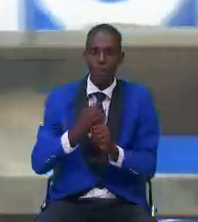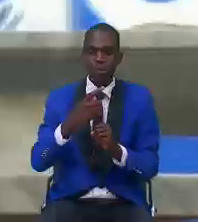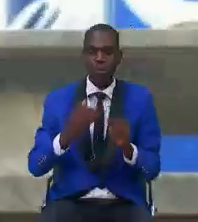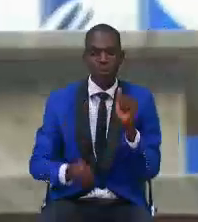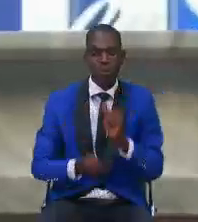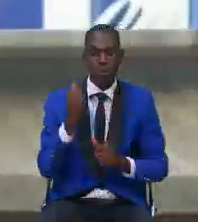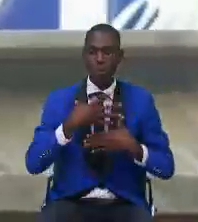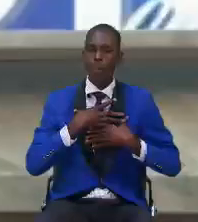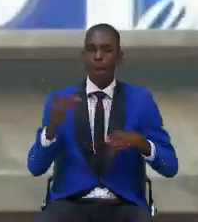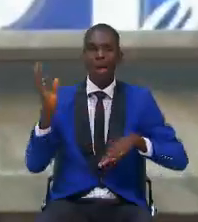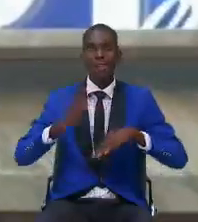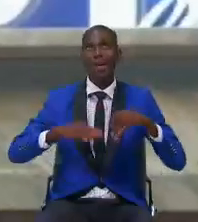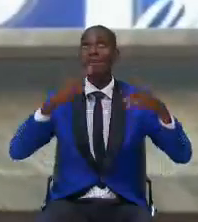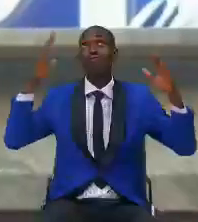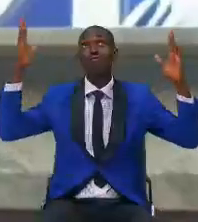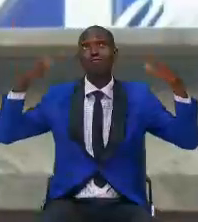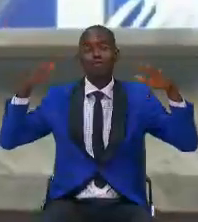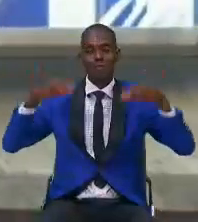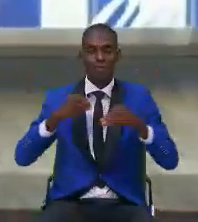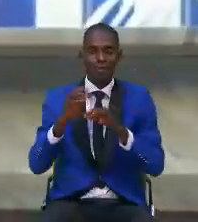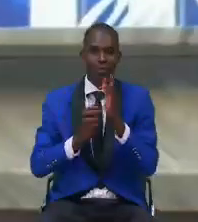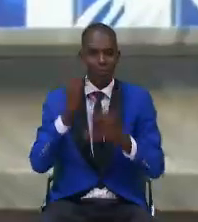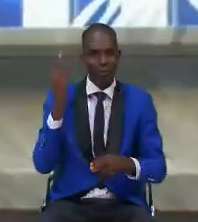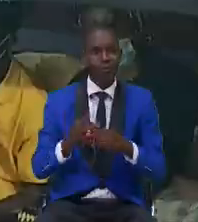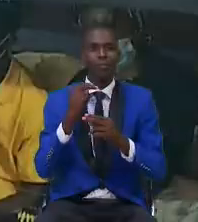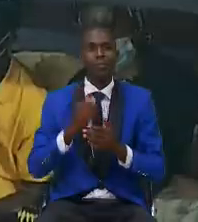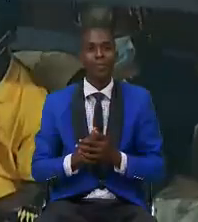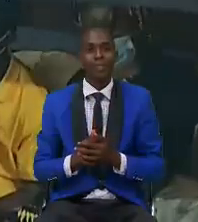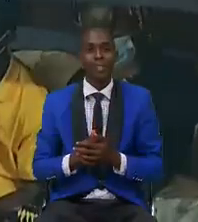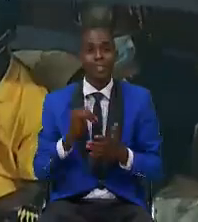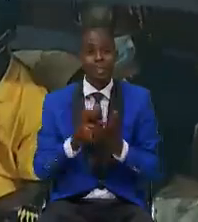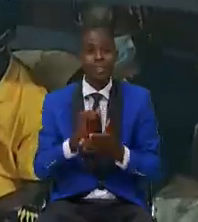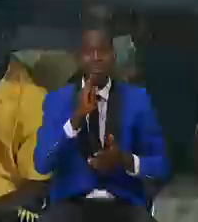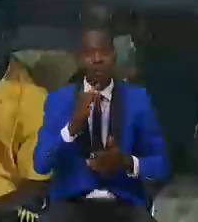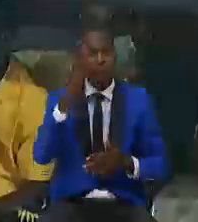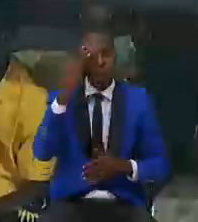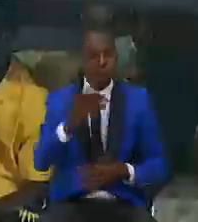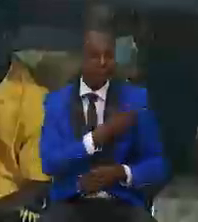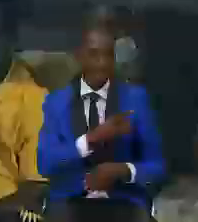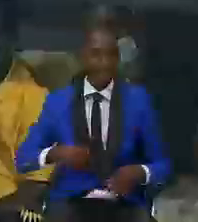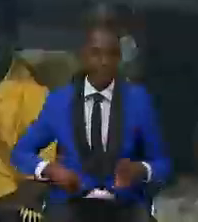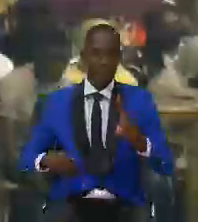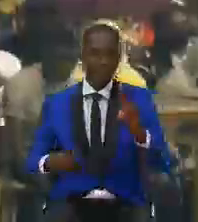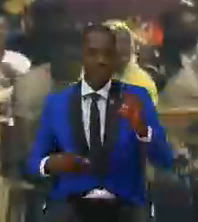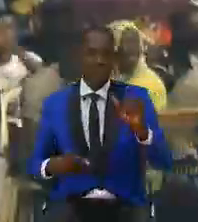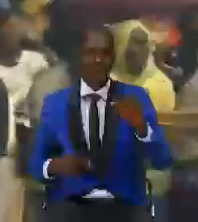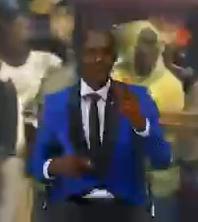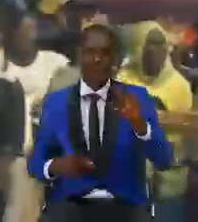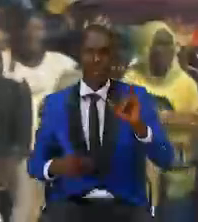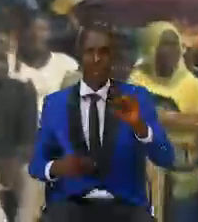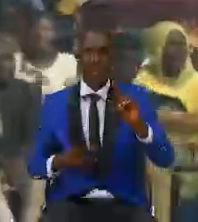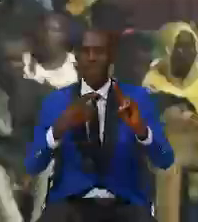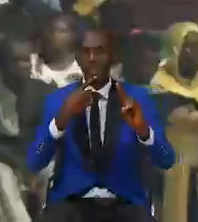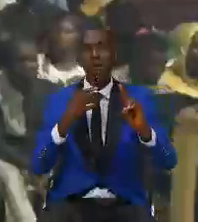cleanse you and wash you. He'll wash you whiter than snow. I said, he'll wash you whiter than snow. That's